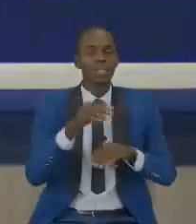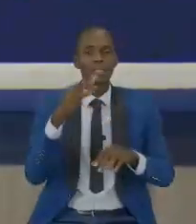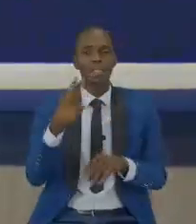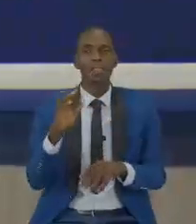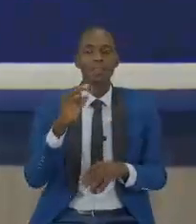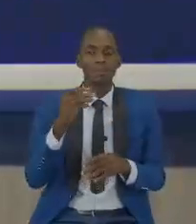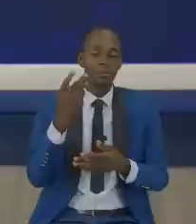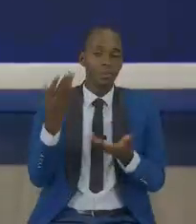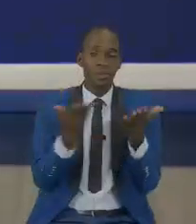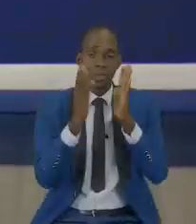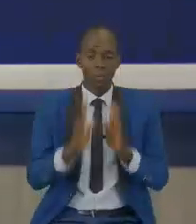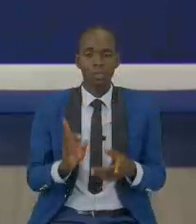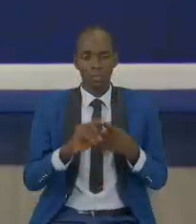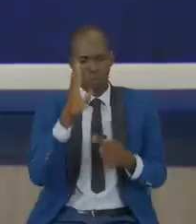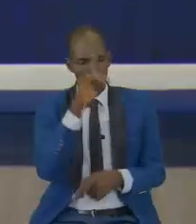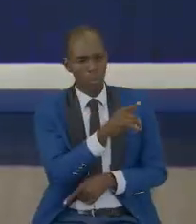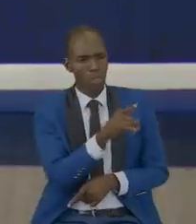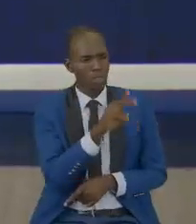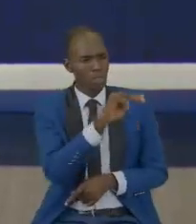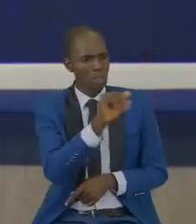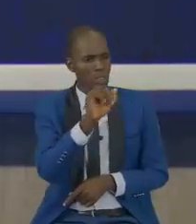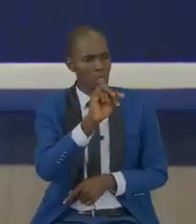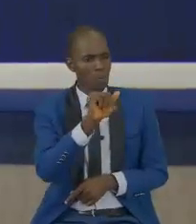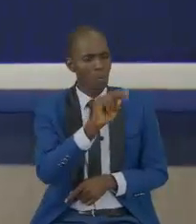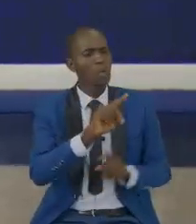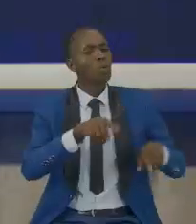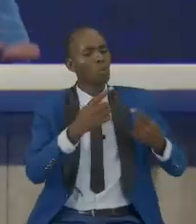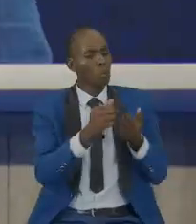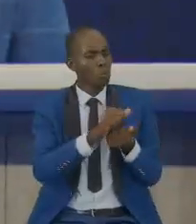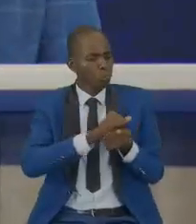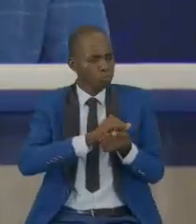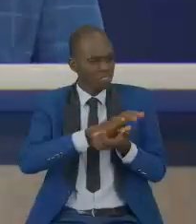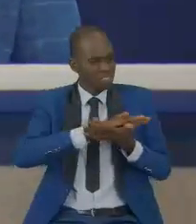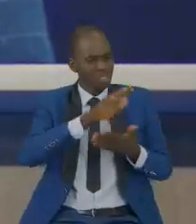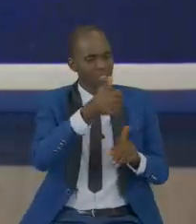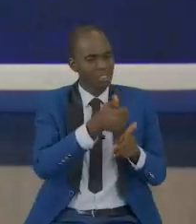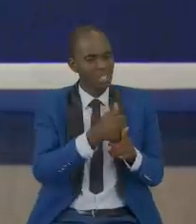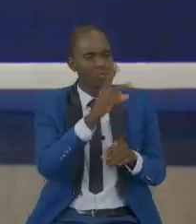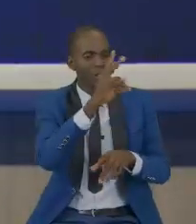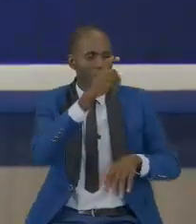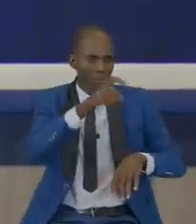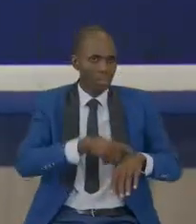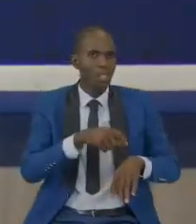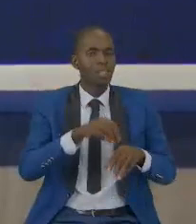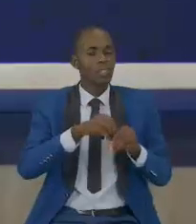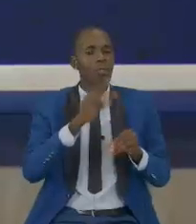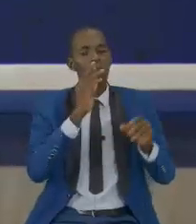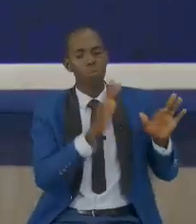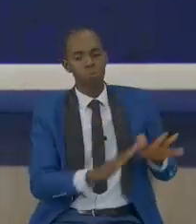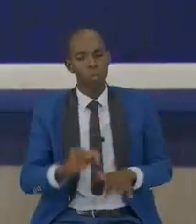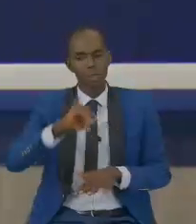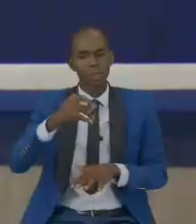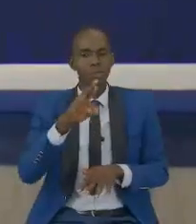go wash in Jordan 7 times, and thy flesh shall come again to